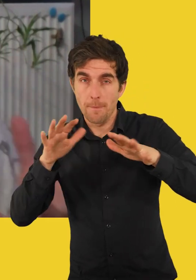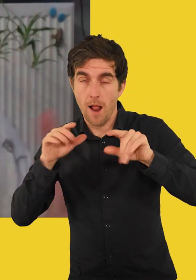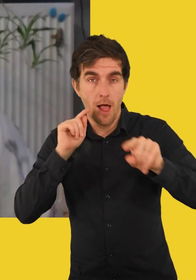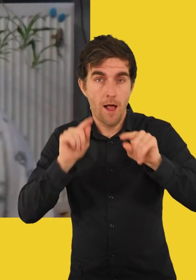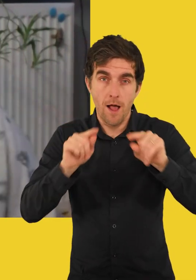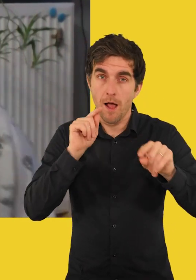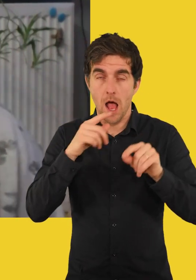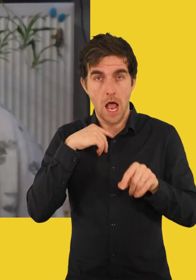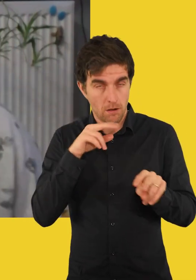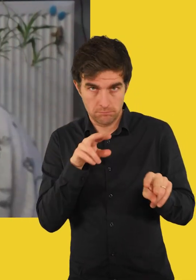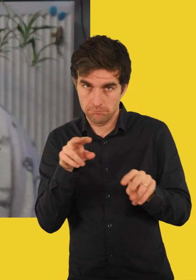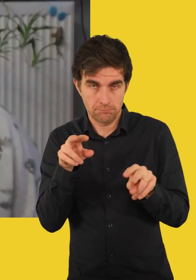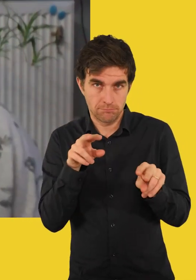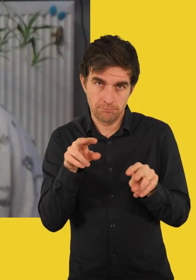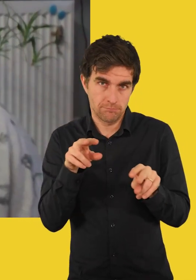similar.